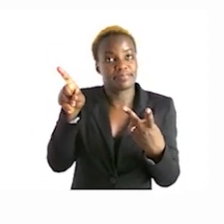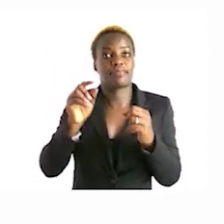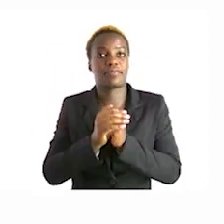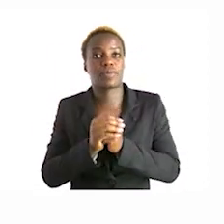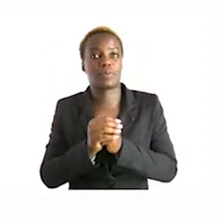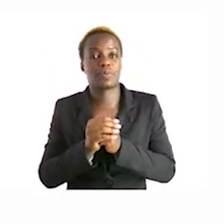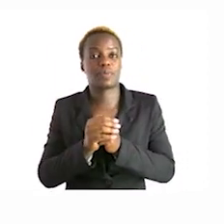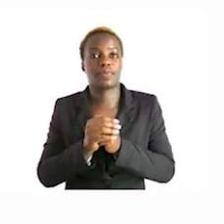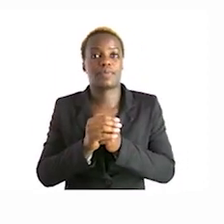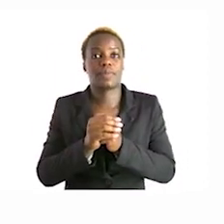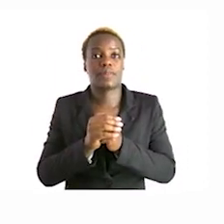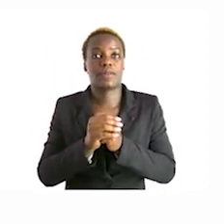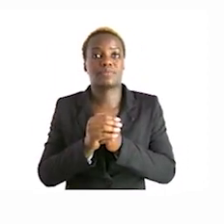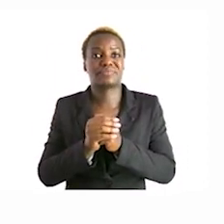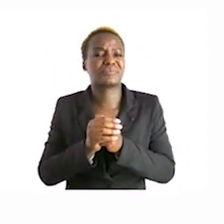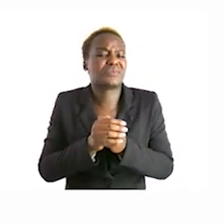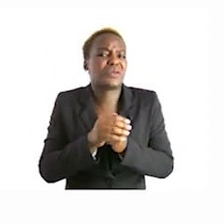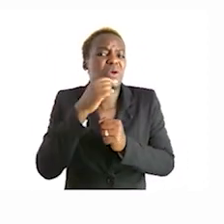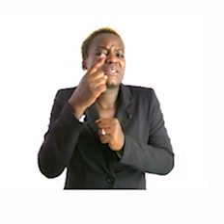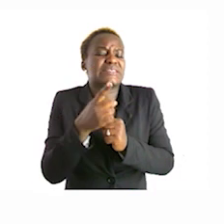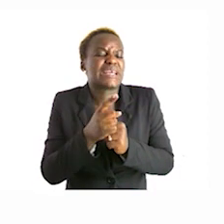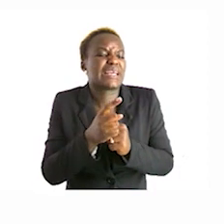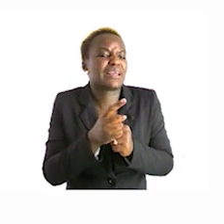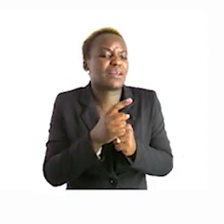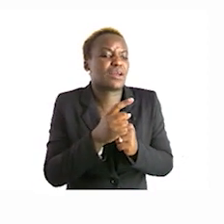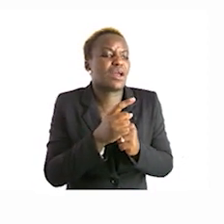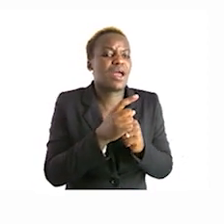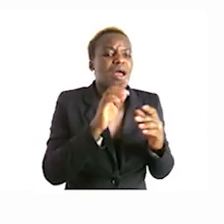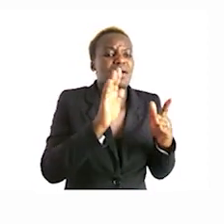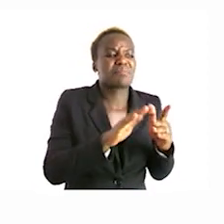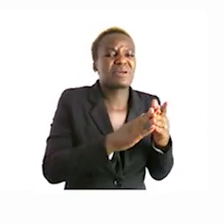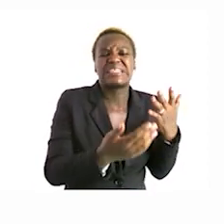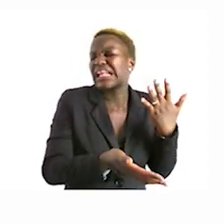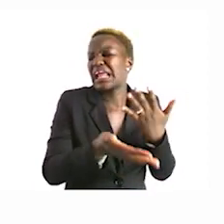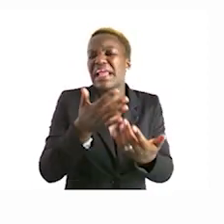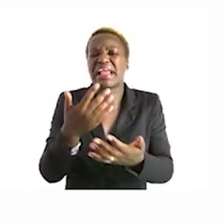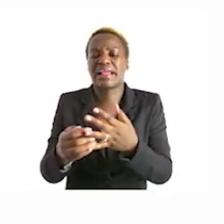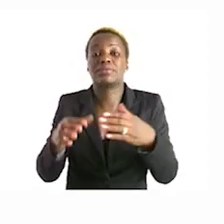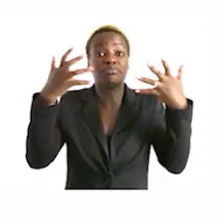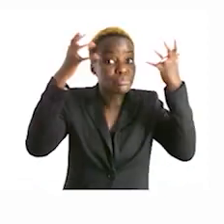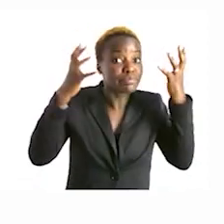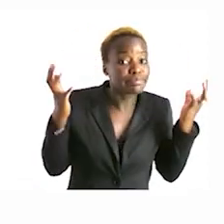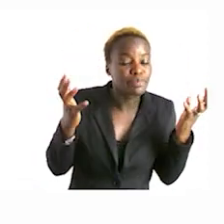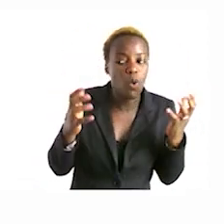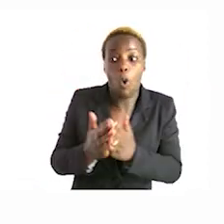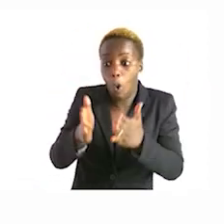you can just talk about a random lion or the most specific one, but we don't use the article in the